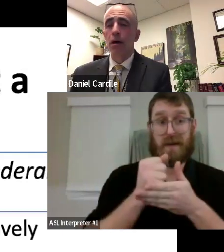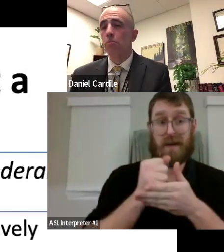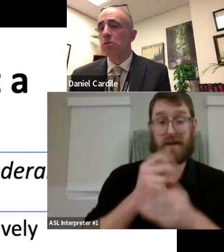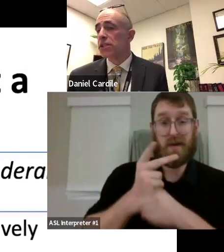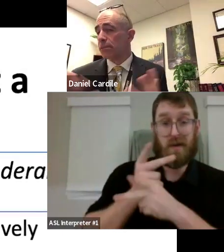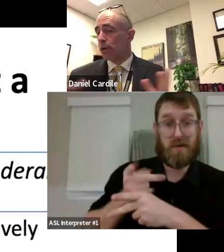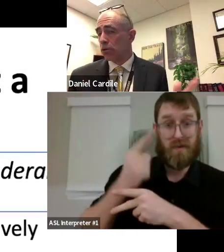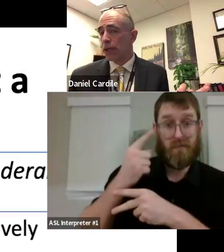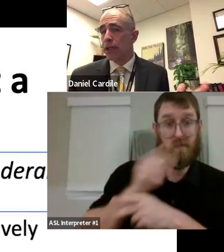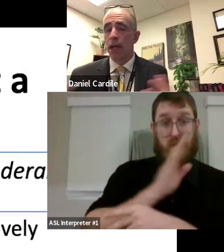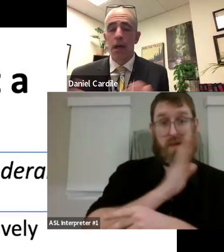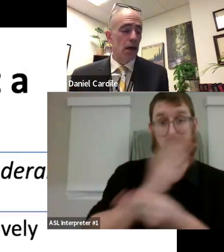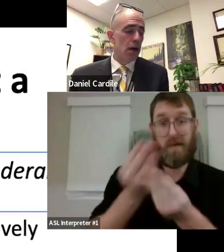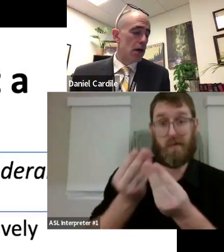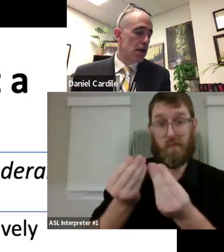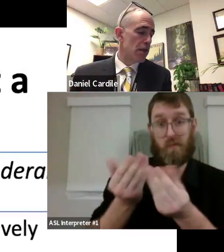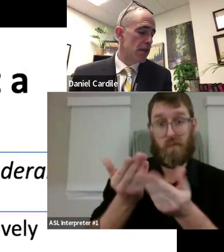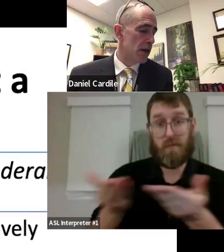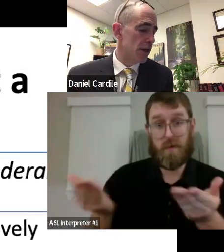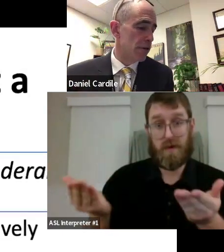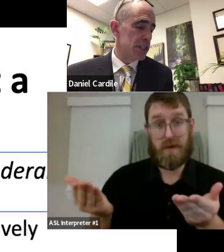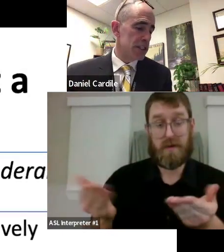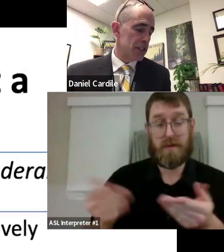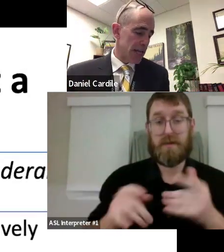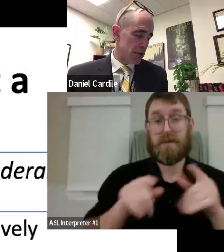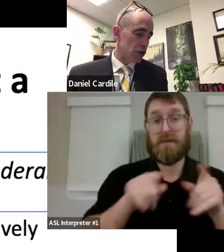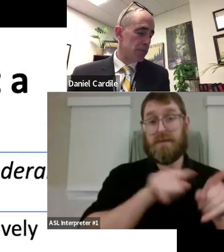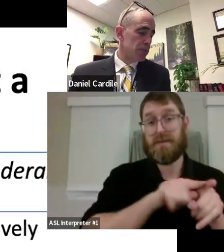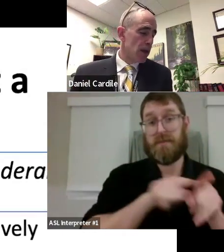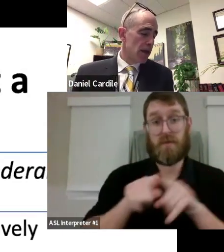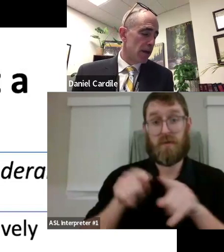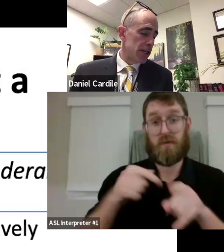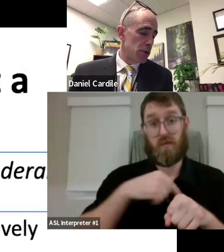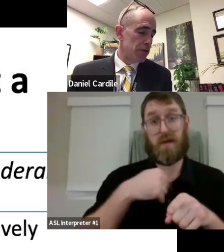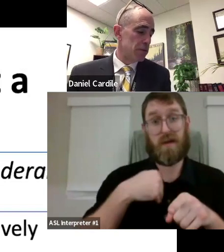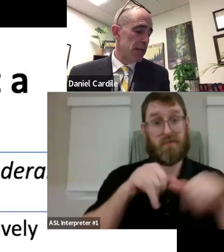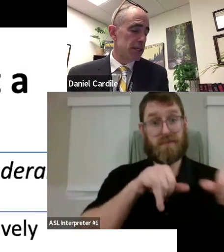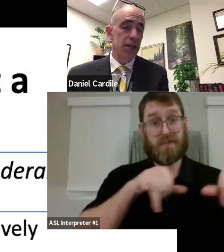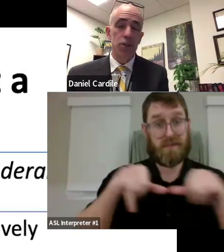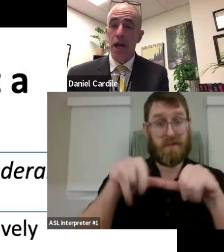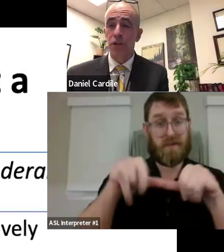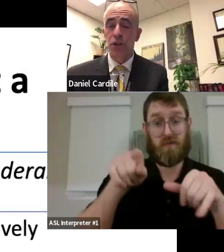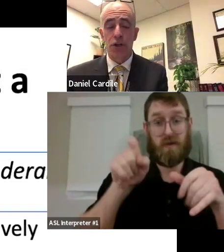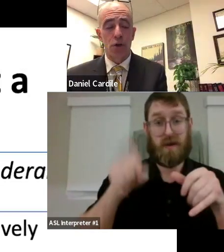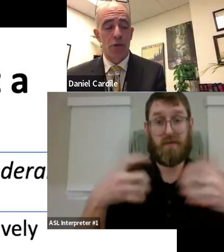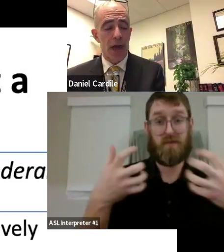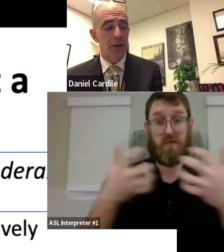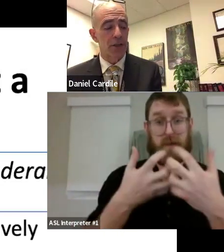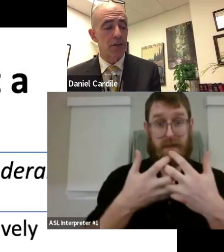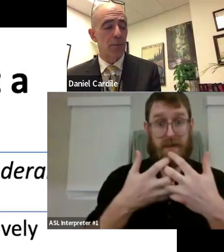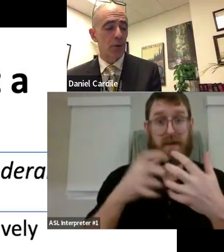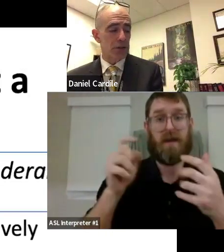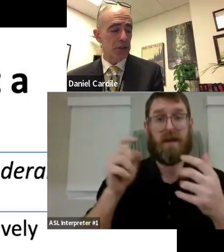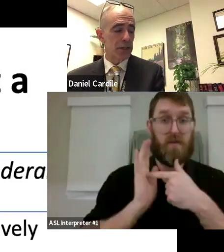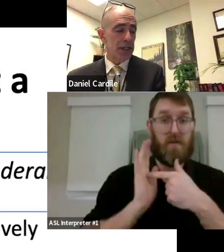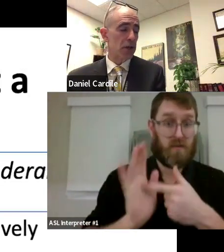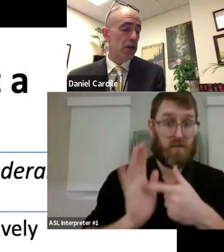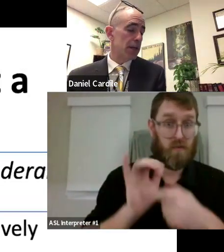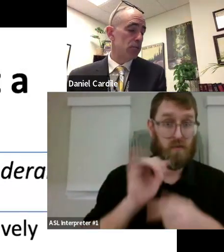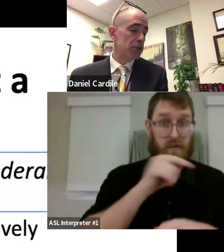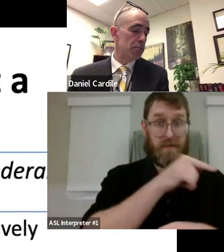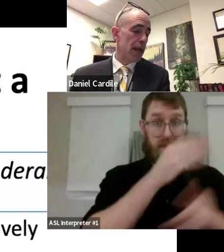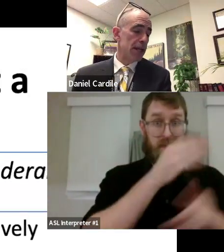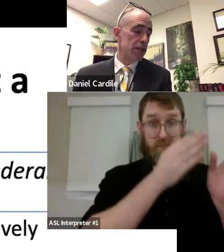Well, similarly, that there is a standard that you have to meet, and you have to show that the person